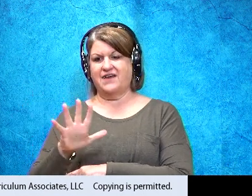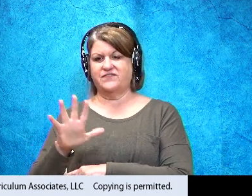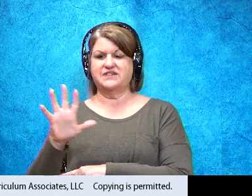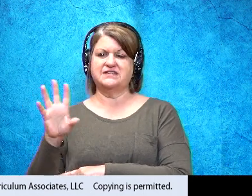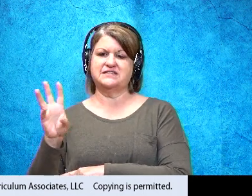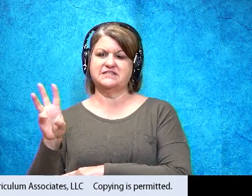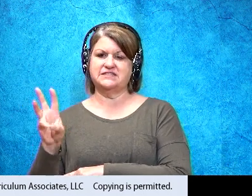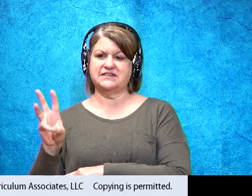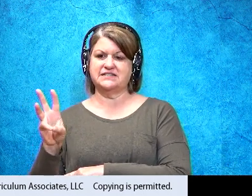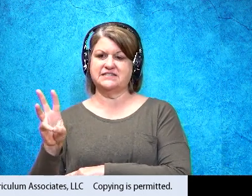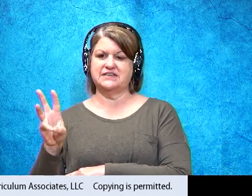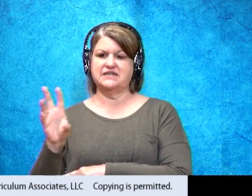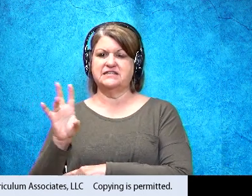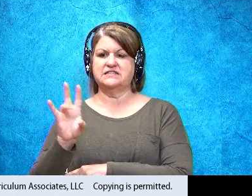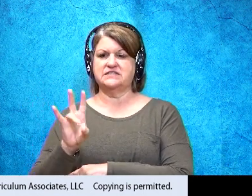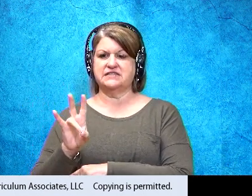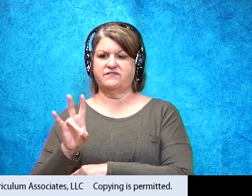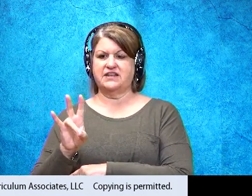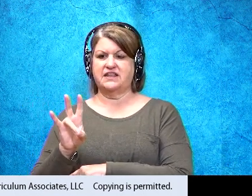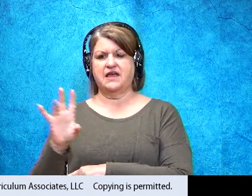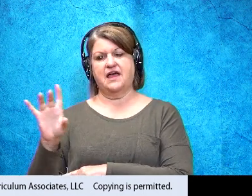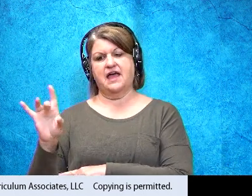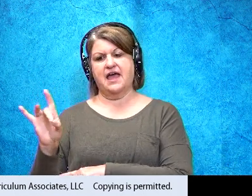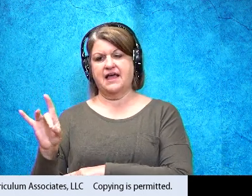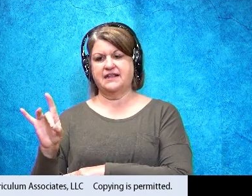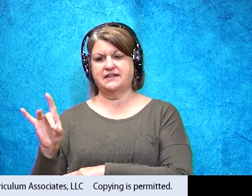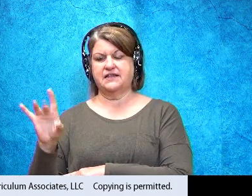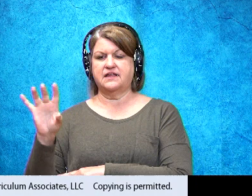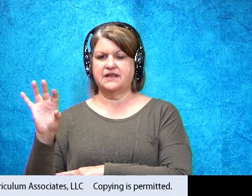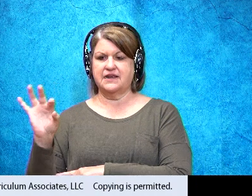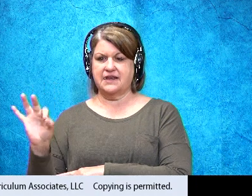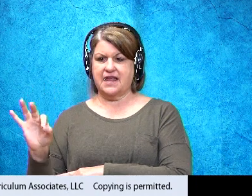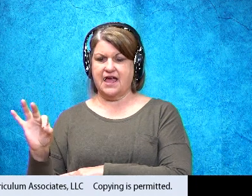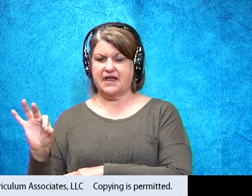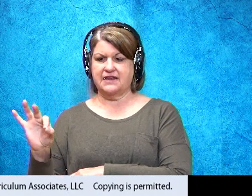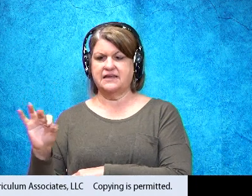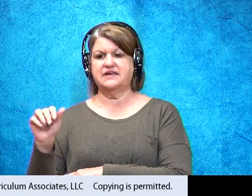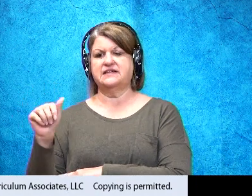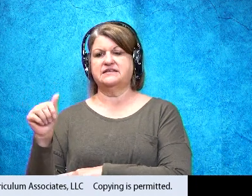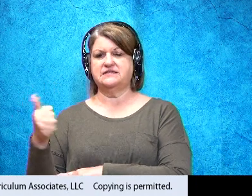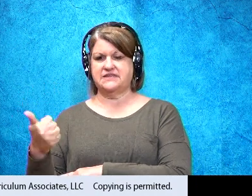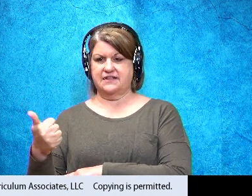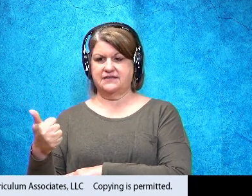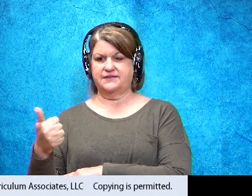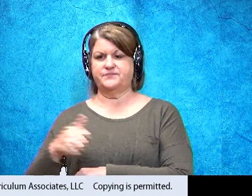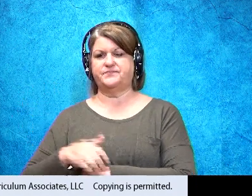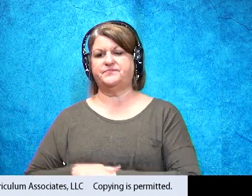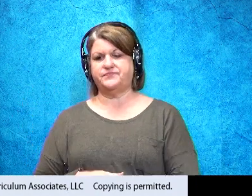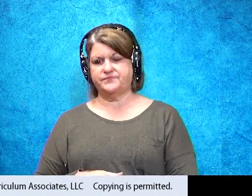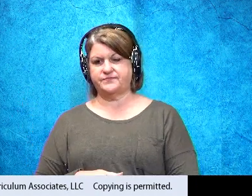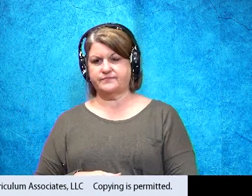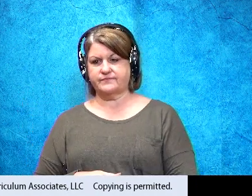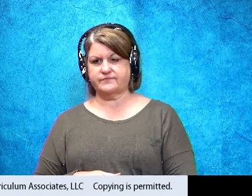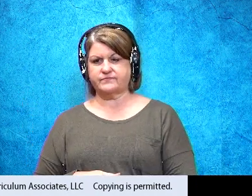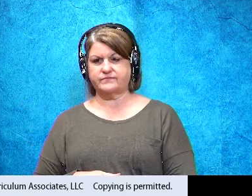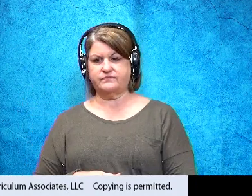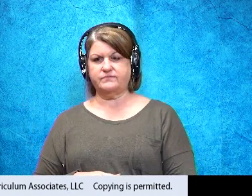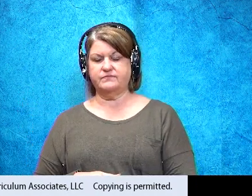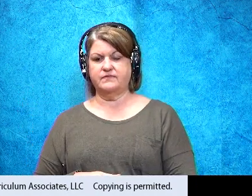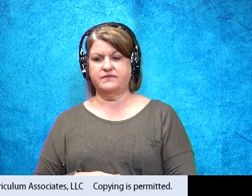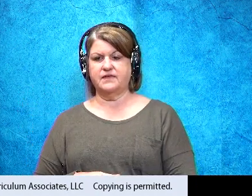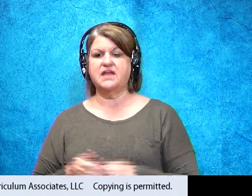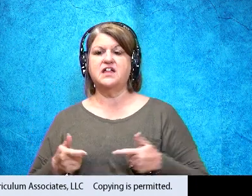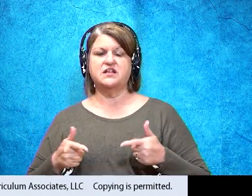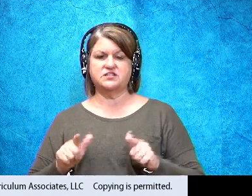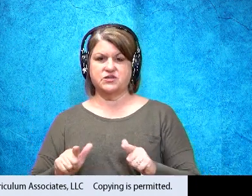5, 6, 7, 8, 9, 10. So let's